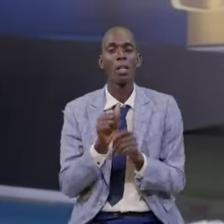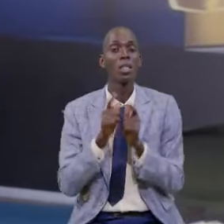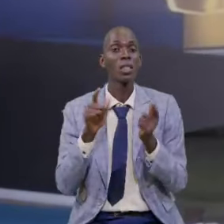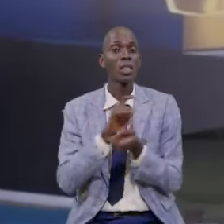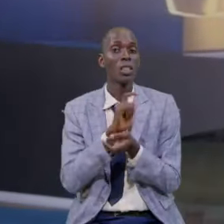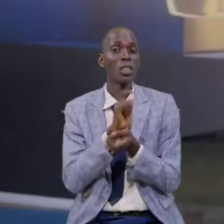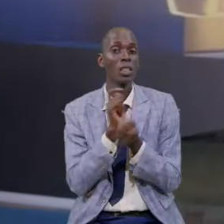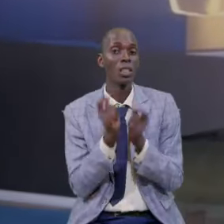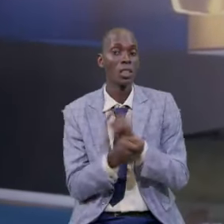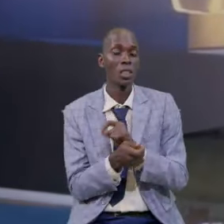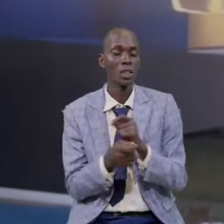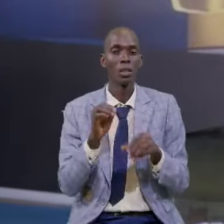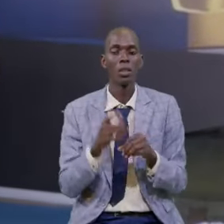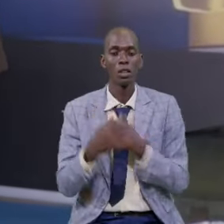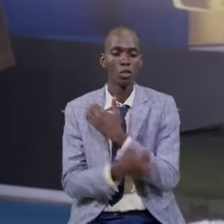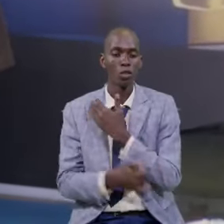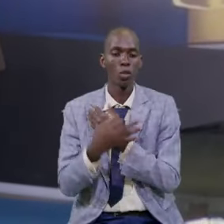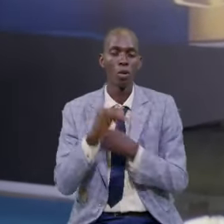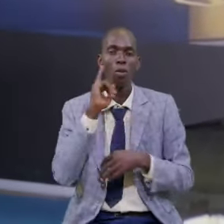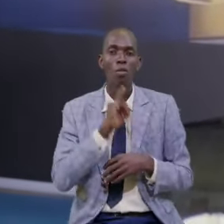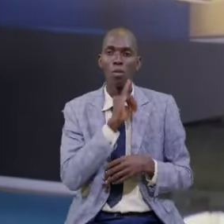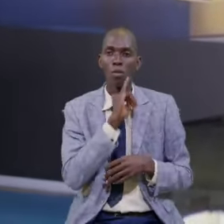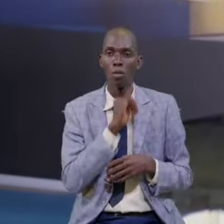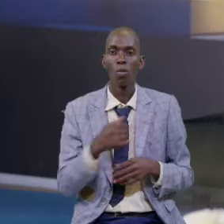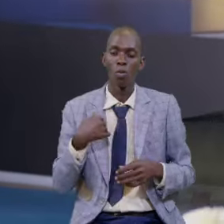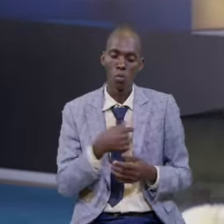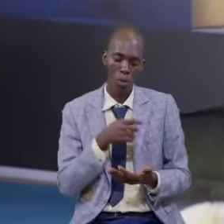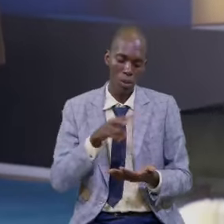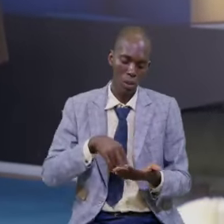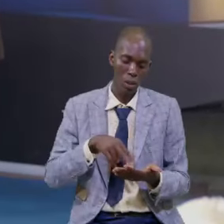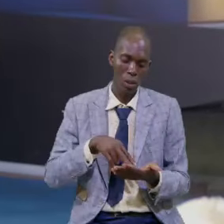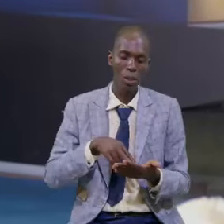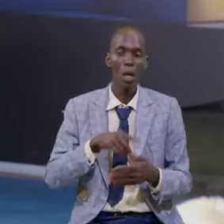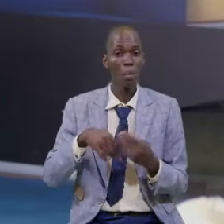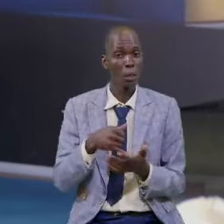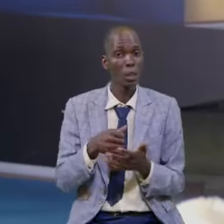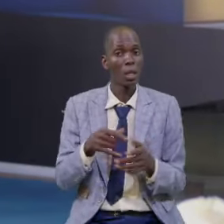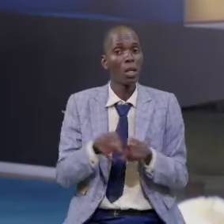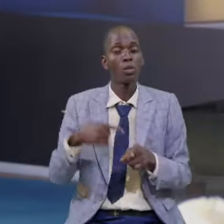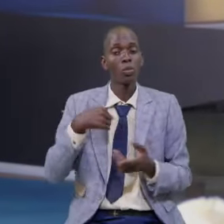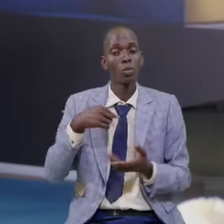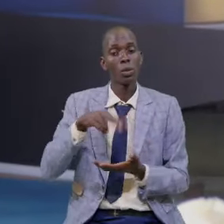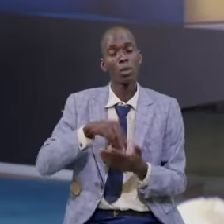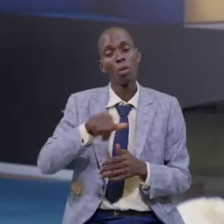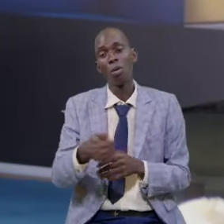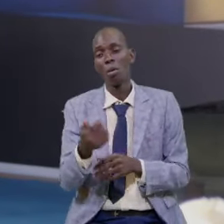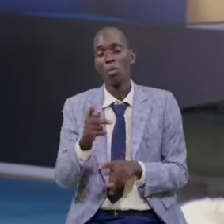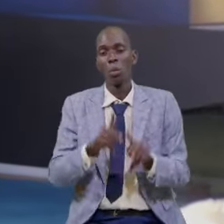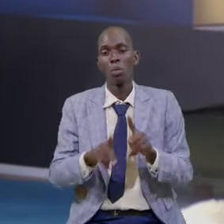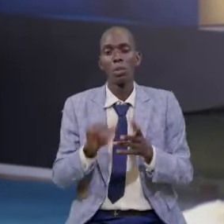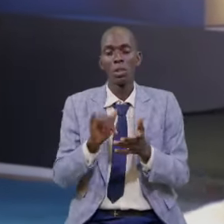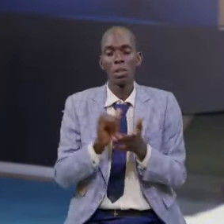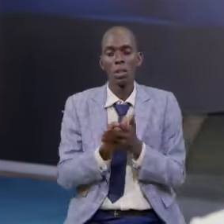Israel. And we read about him just like we read about other people too that have made changes. And from